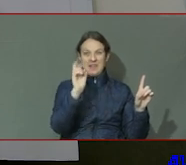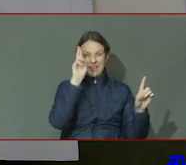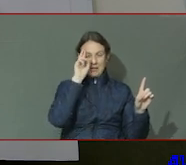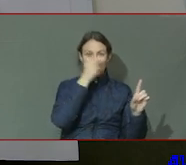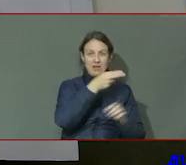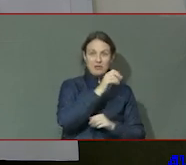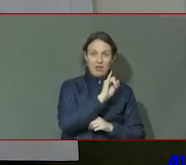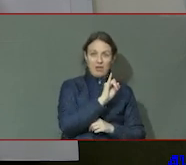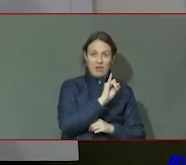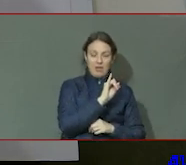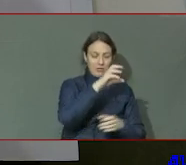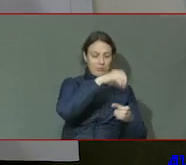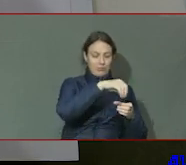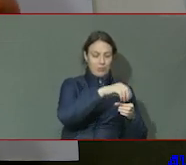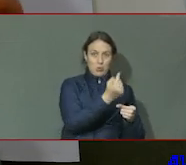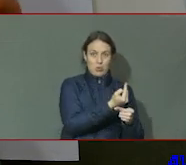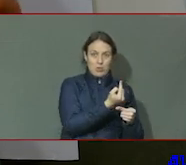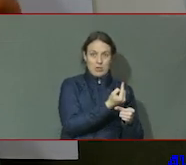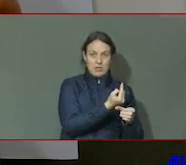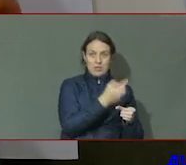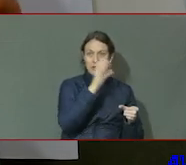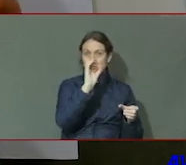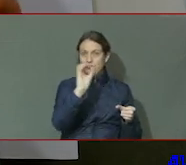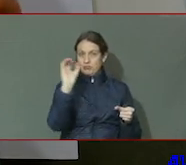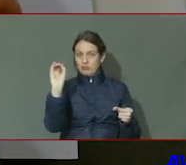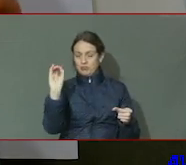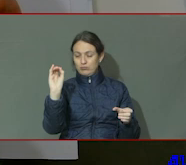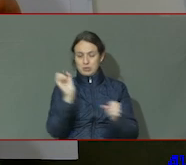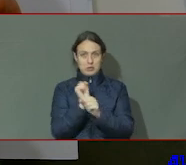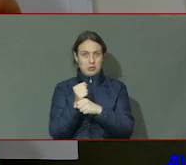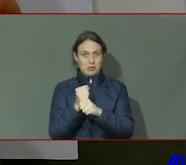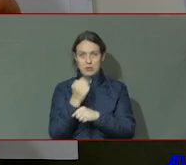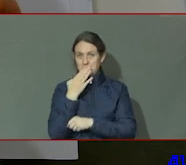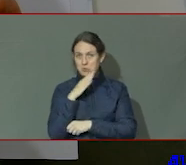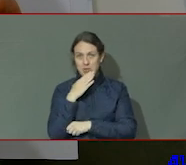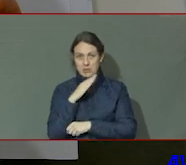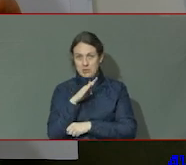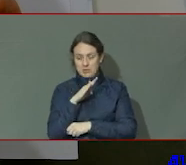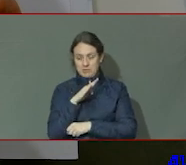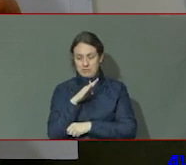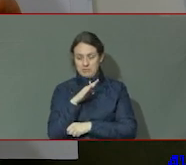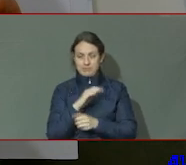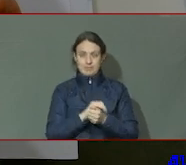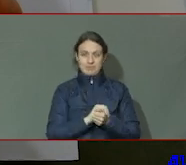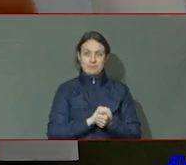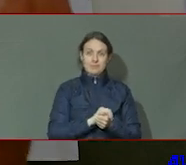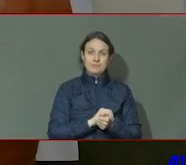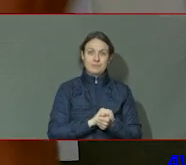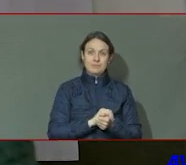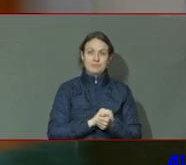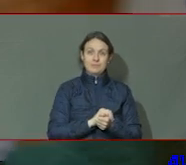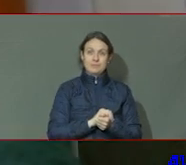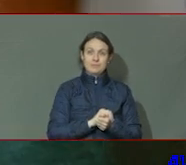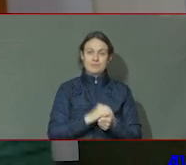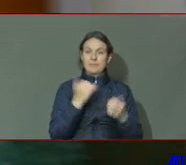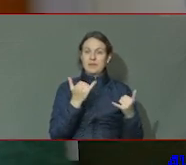HI in my container. I had 0 of those. I had to form it in my reaction. Now